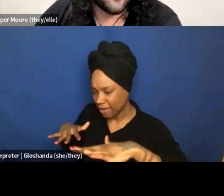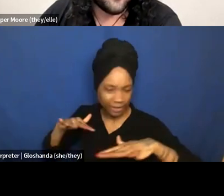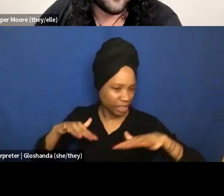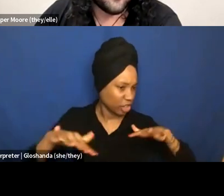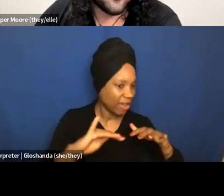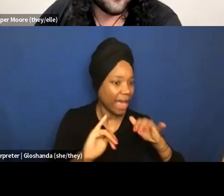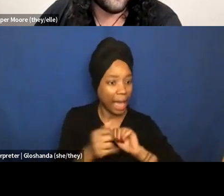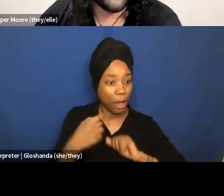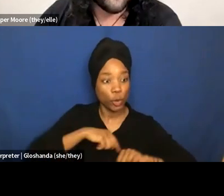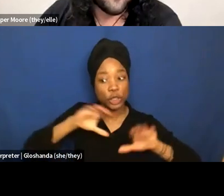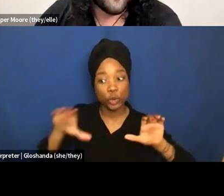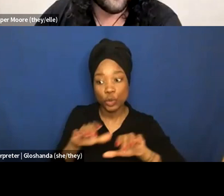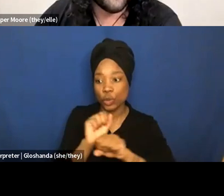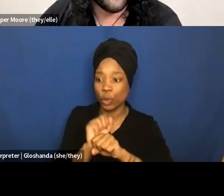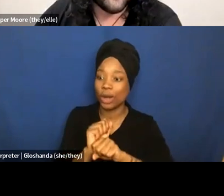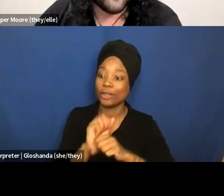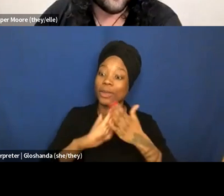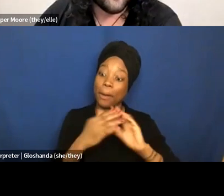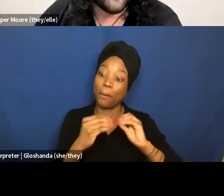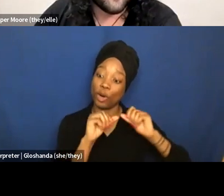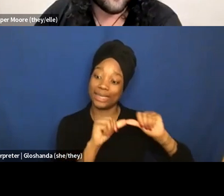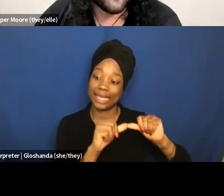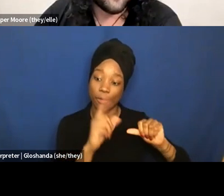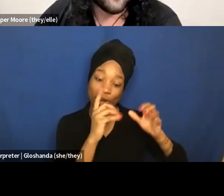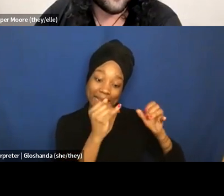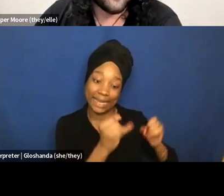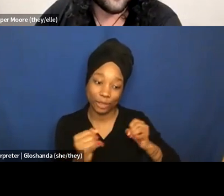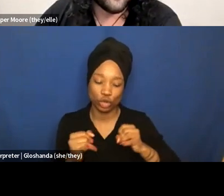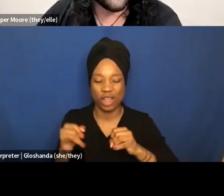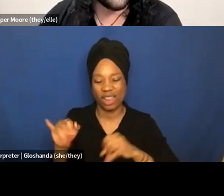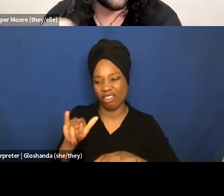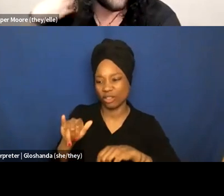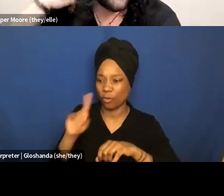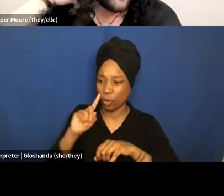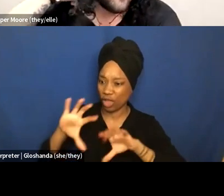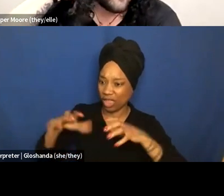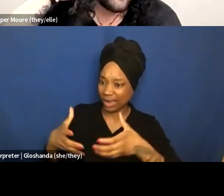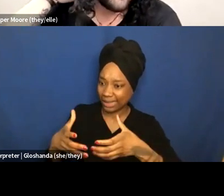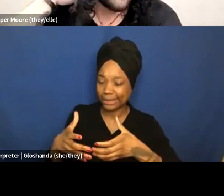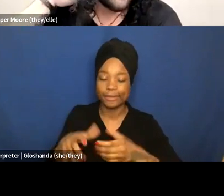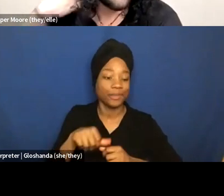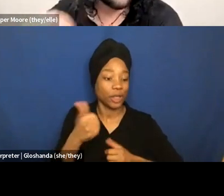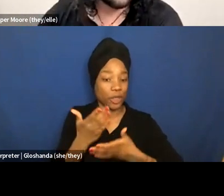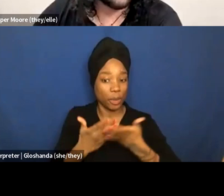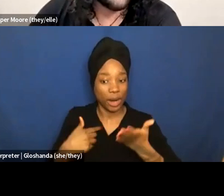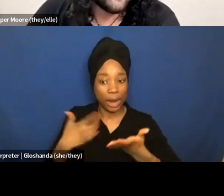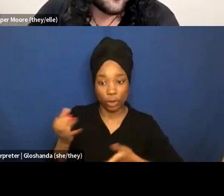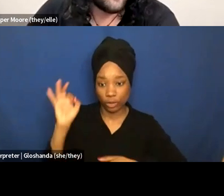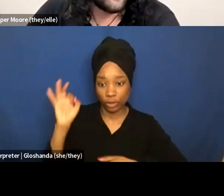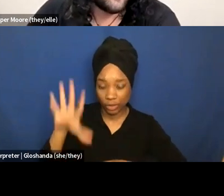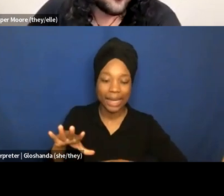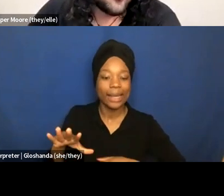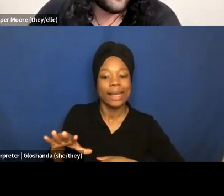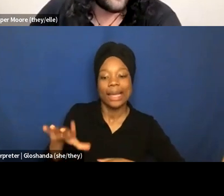more sustainable on an individual and a collective level. Another piece here that I want to name is, you know, shout out to Liberation